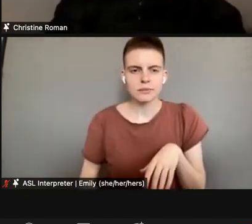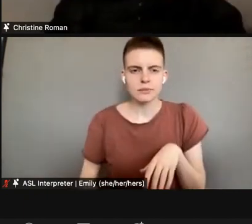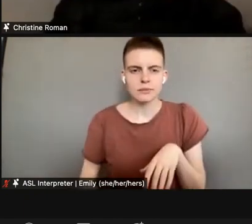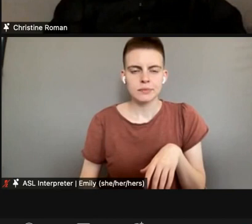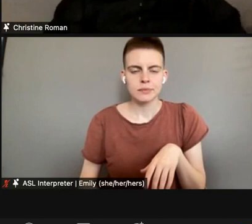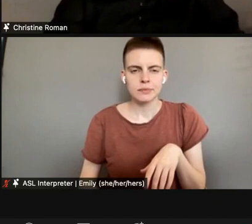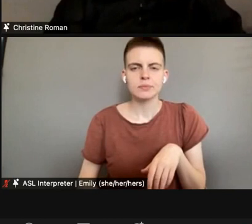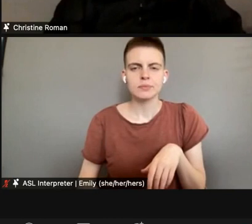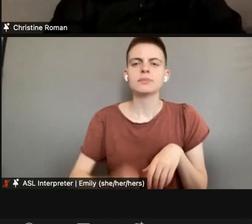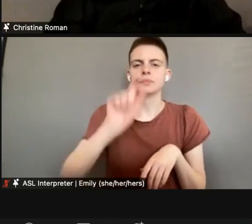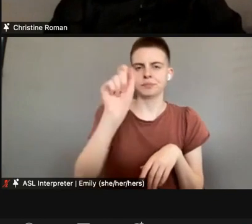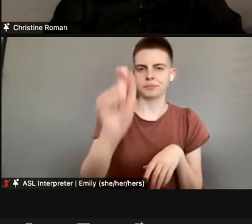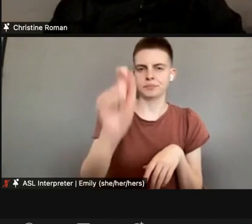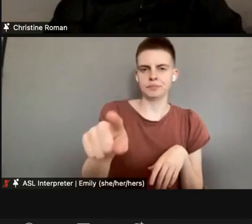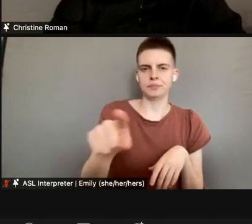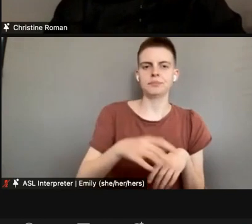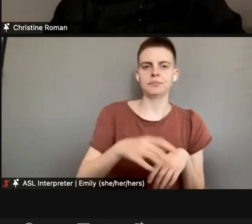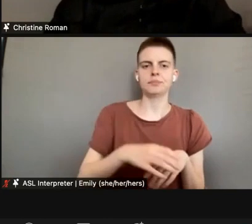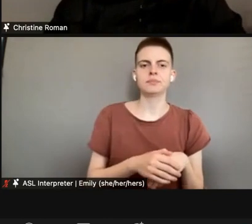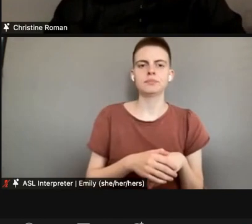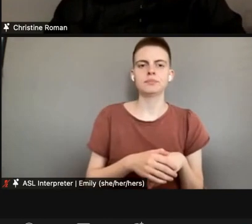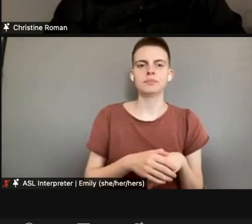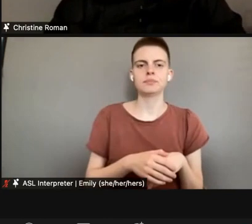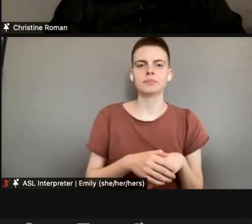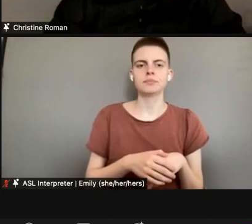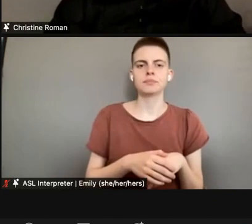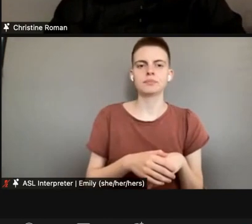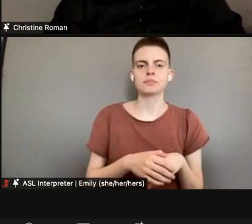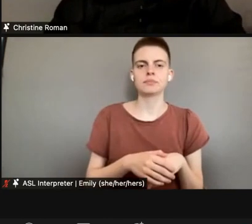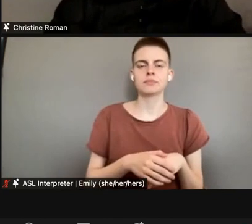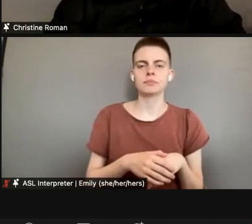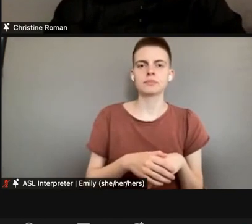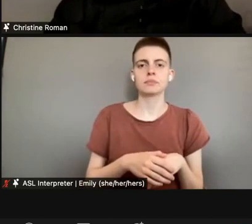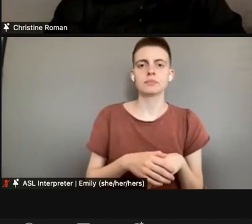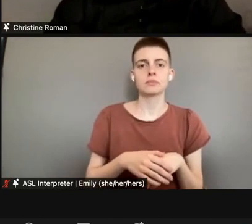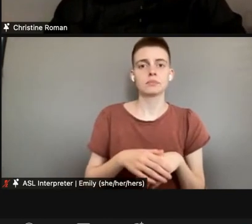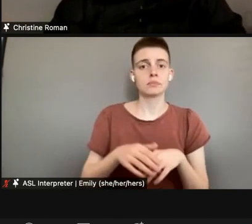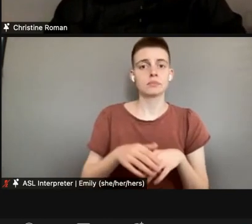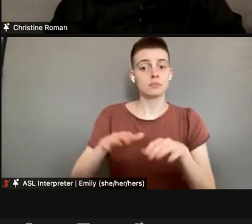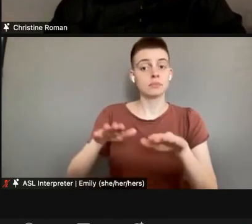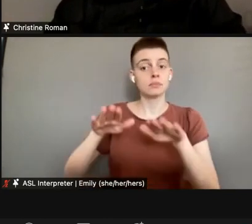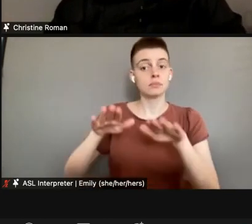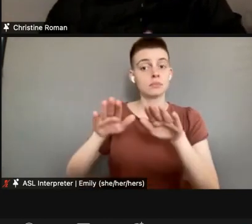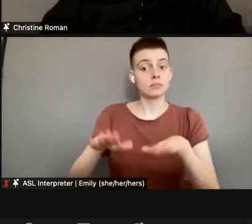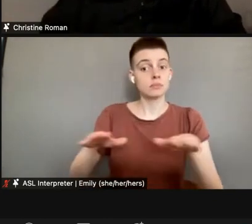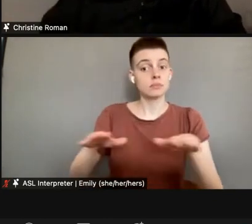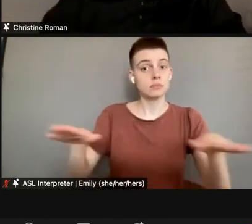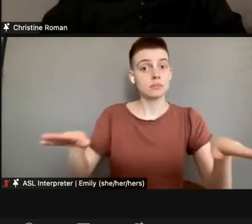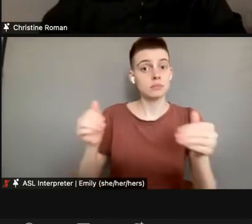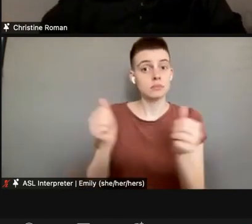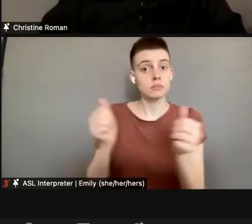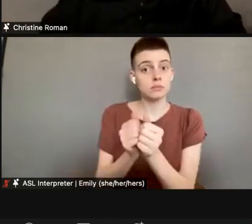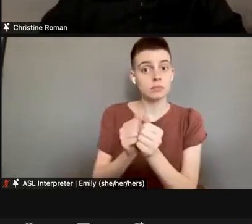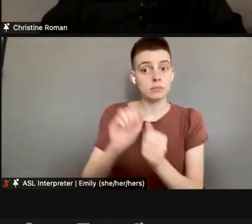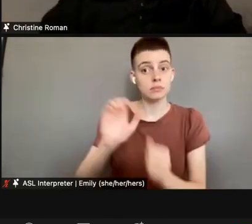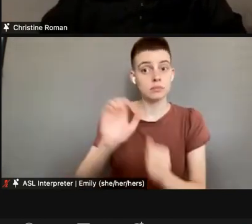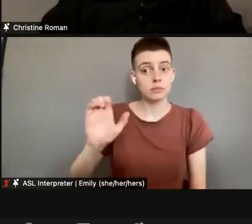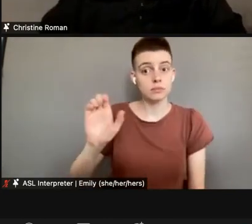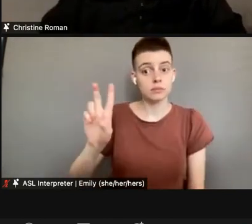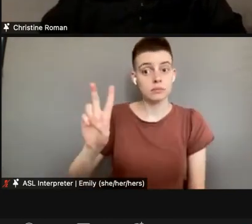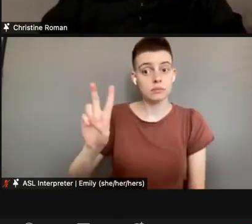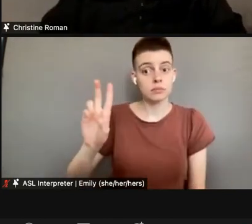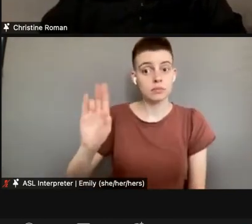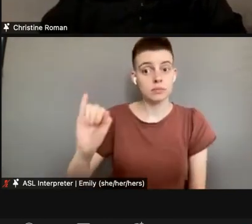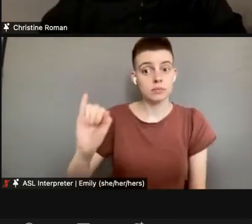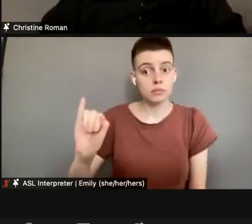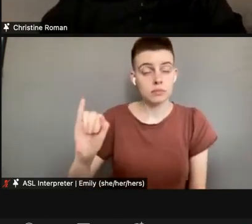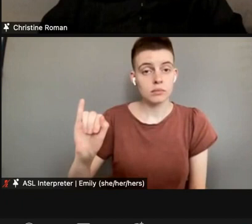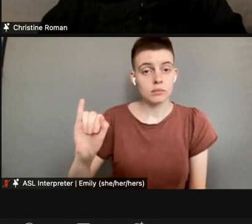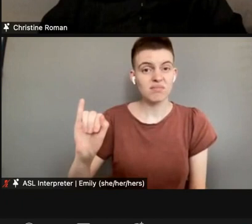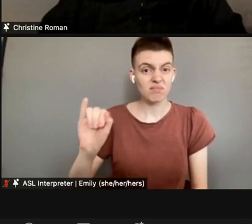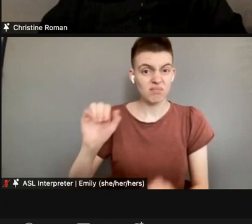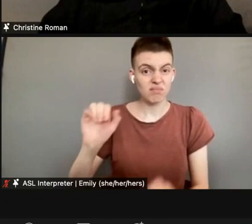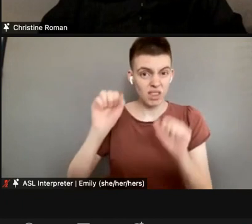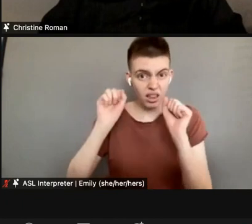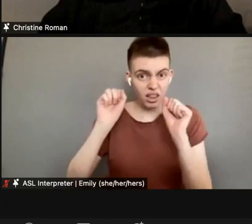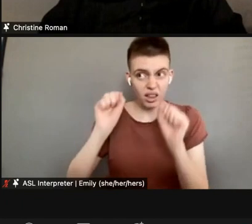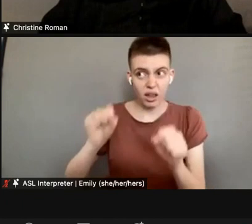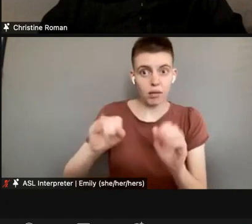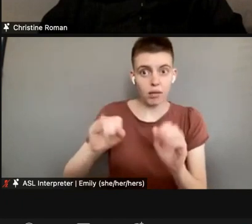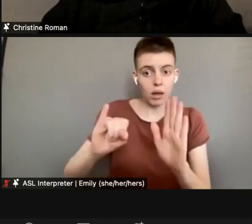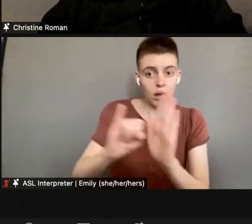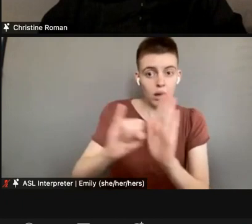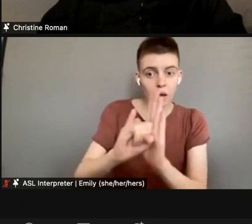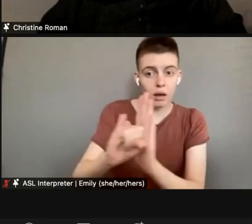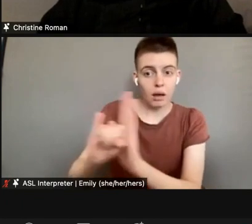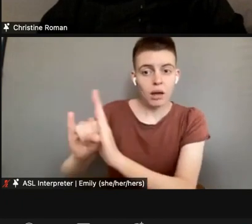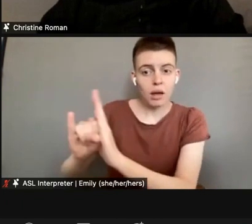Can children with CVI demonstrate selective recognition of faces and expressions? In my support